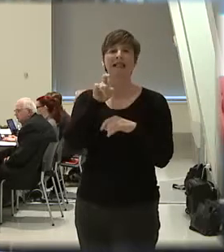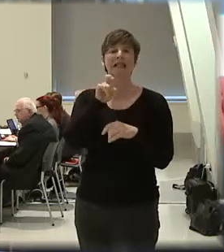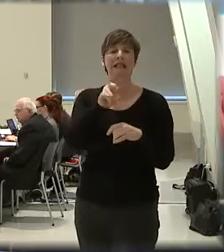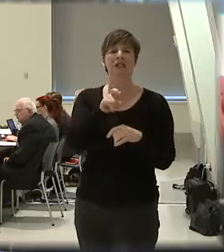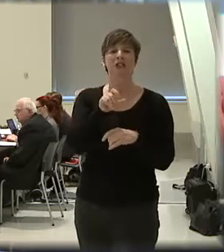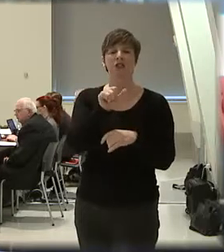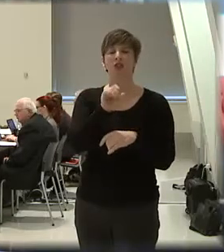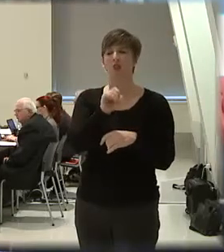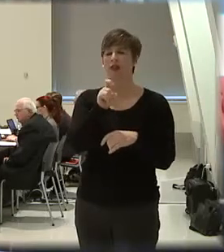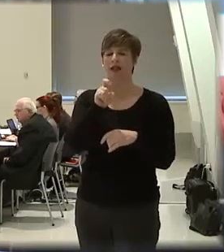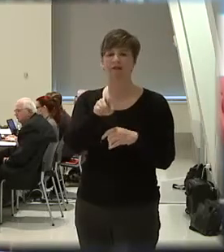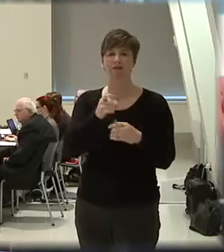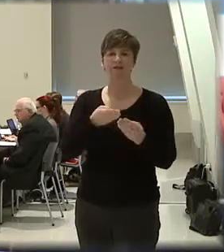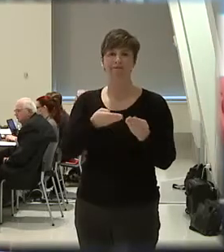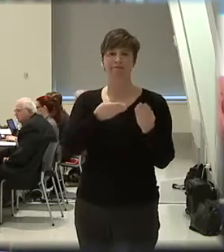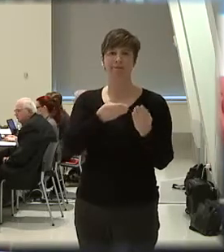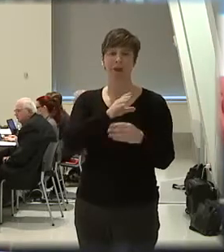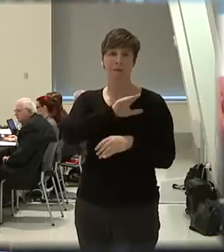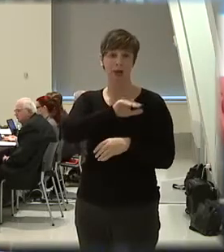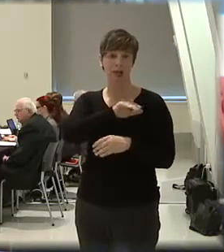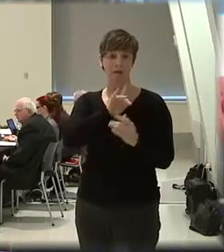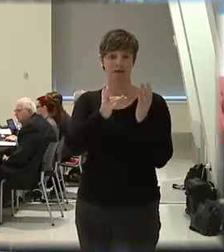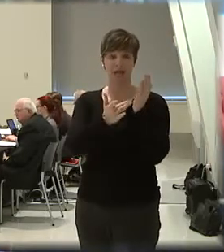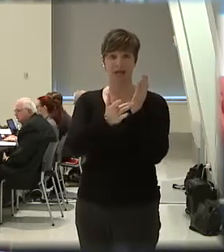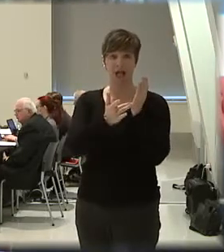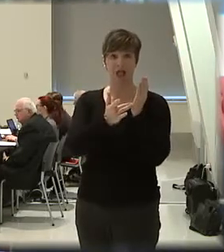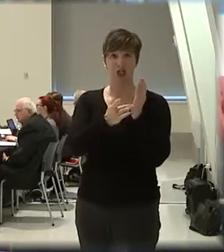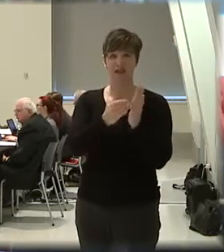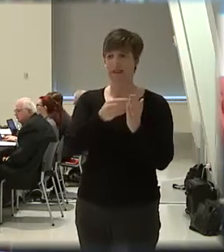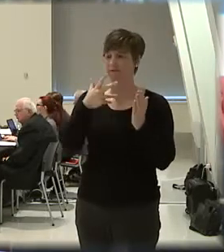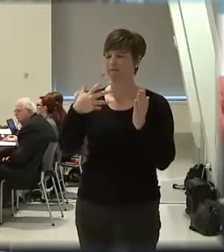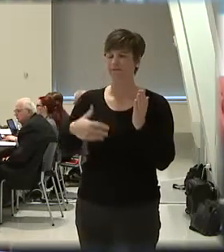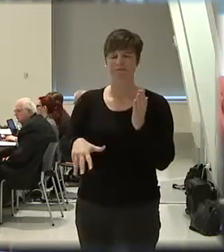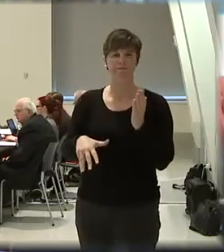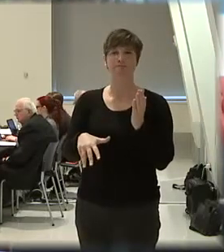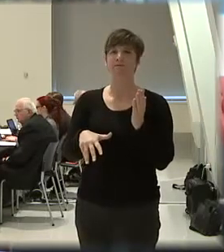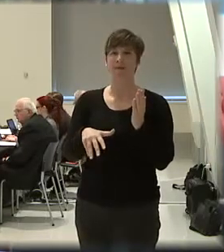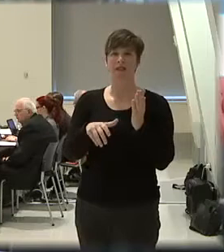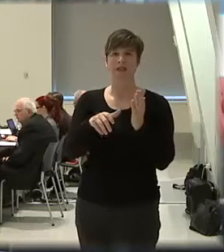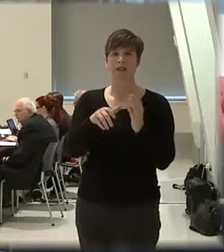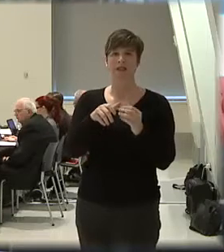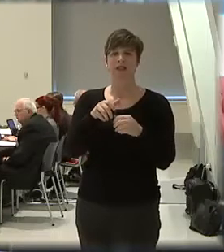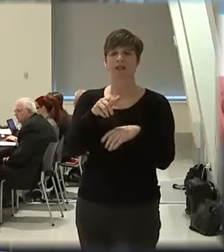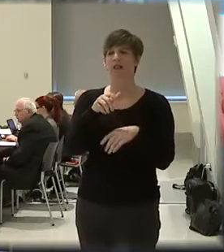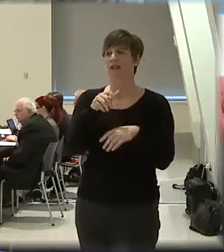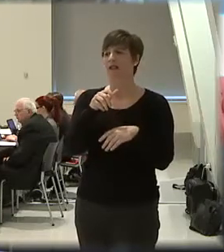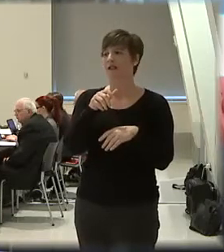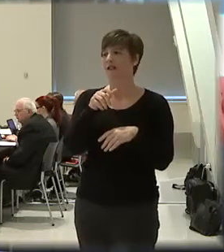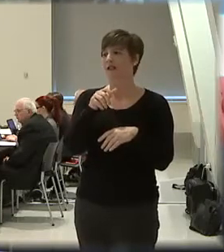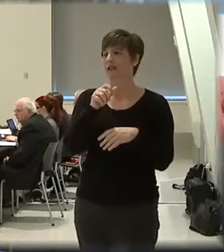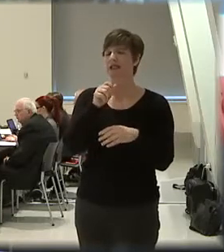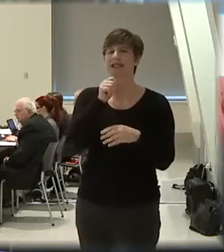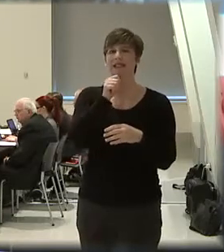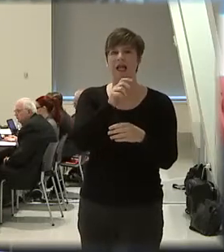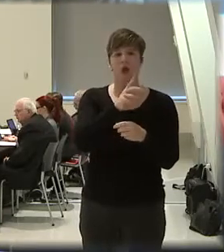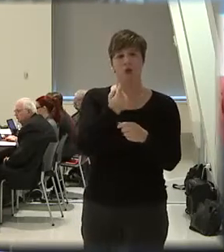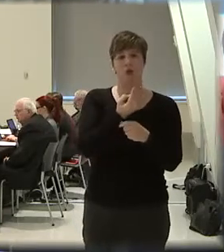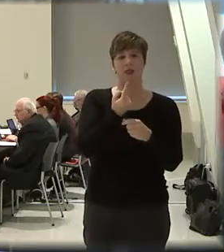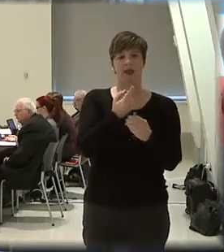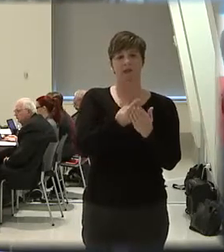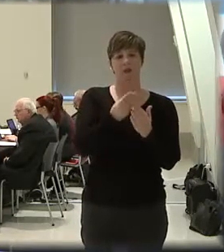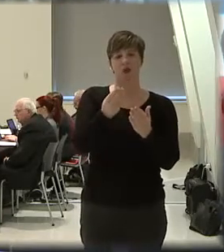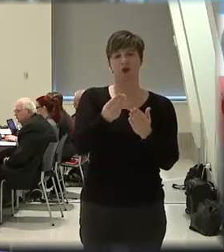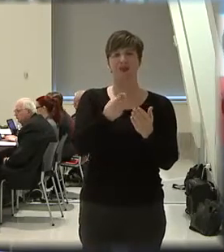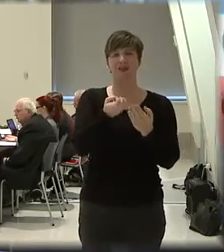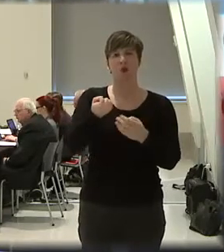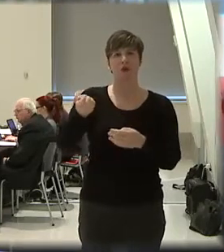unfunded mandates. Body camera technology is expensive, and the cost does not end with the purchase of the equipment alone. The